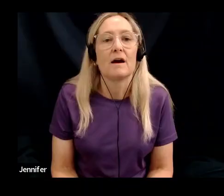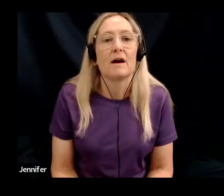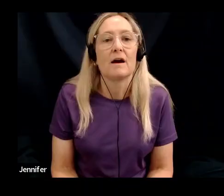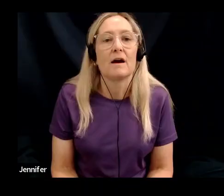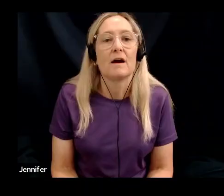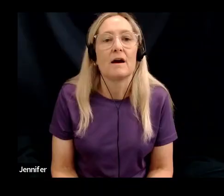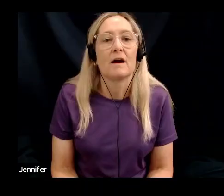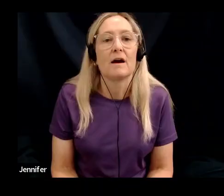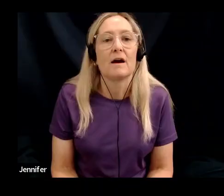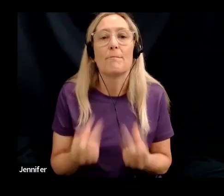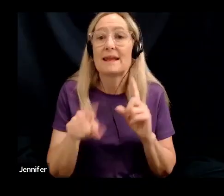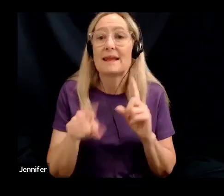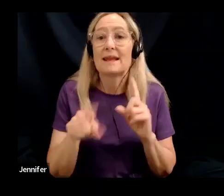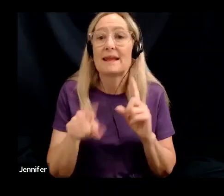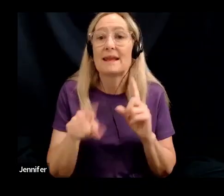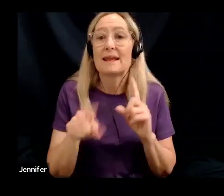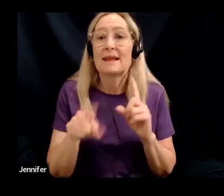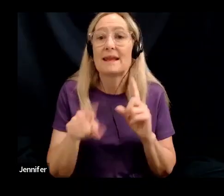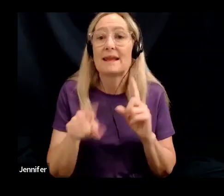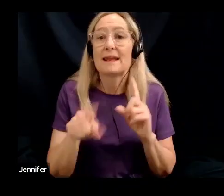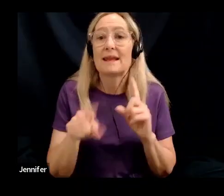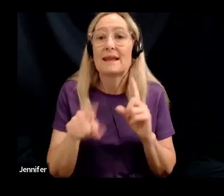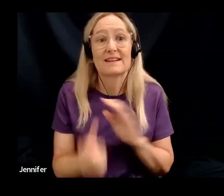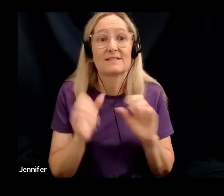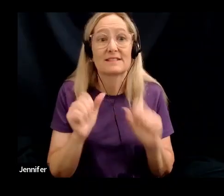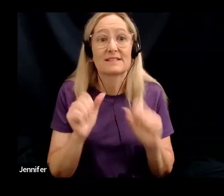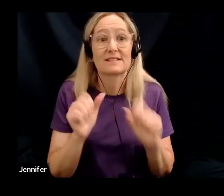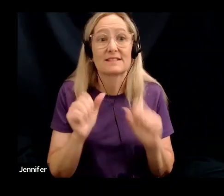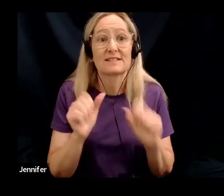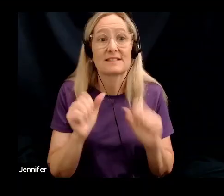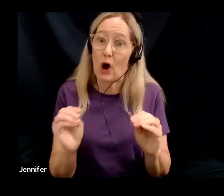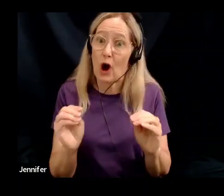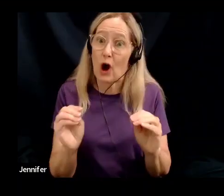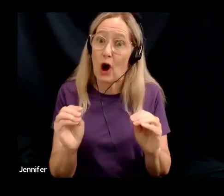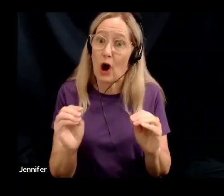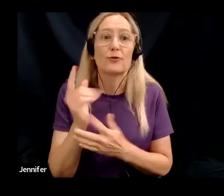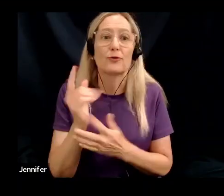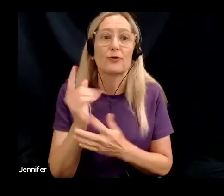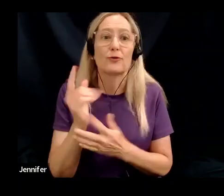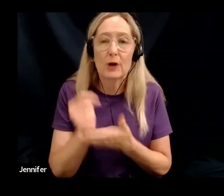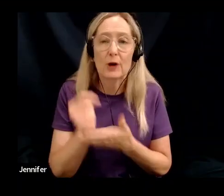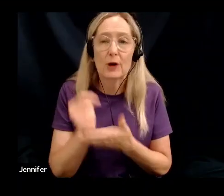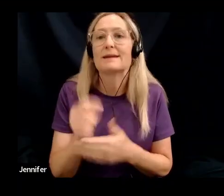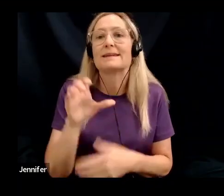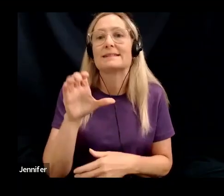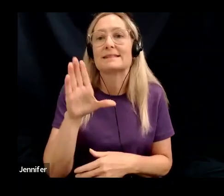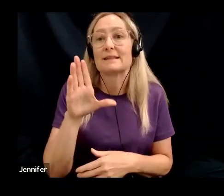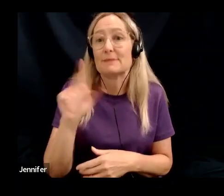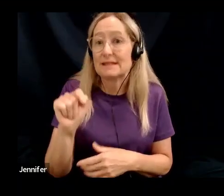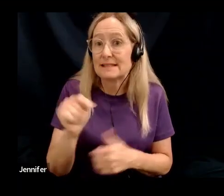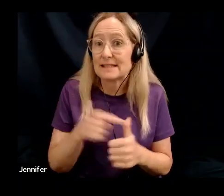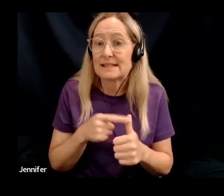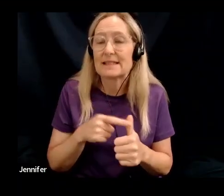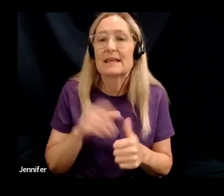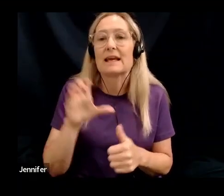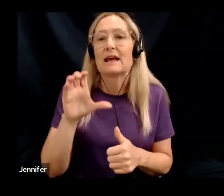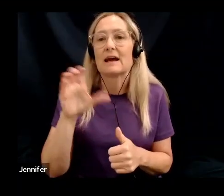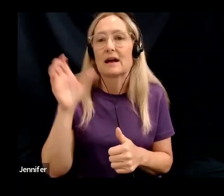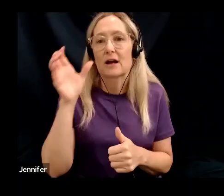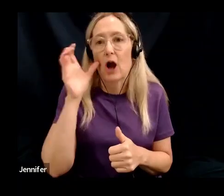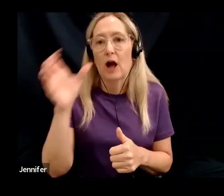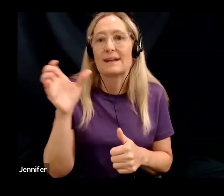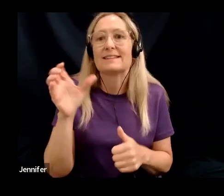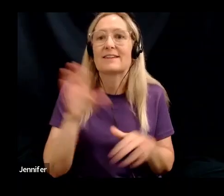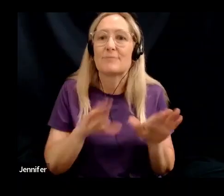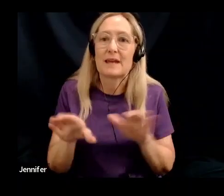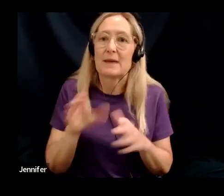these positive coping skills can actually be taught through therapies like CBT, known as cognitive behavioral